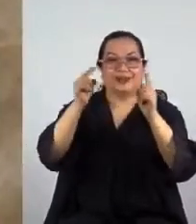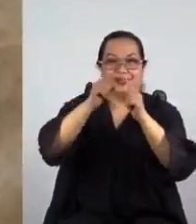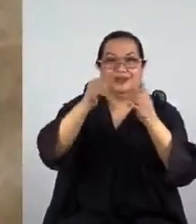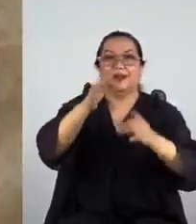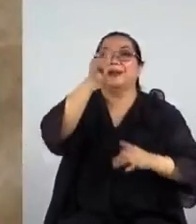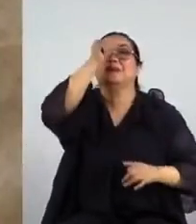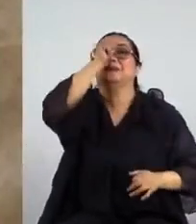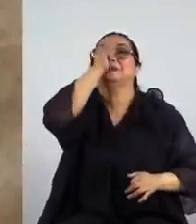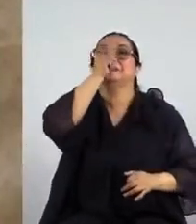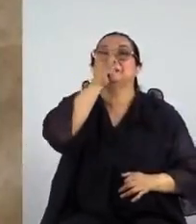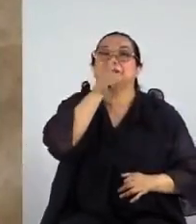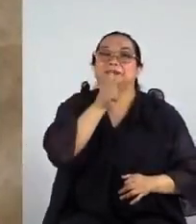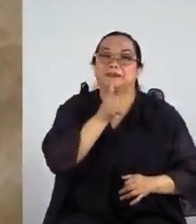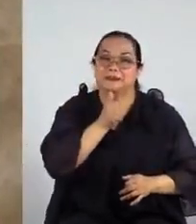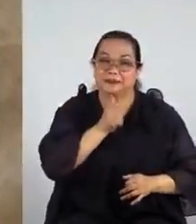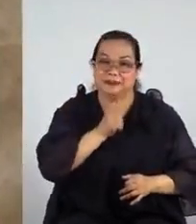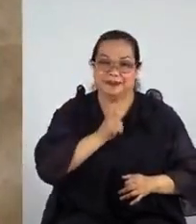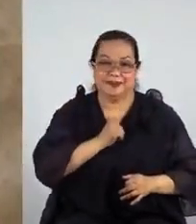enduring.